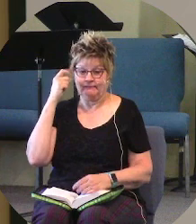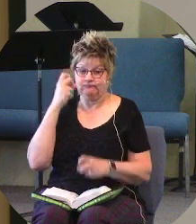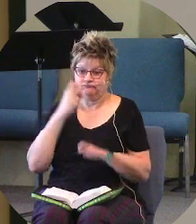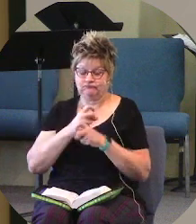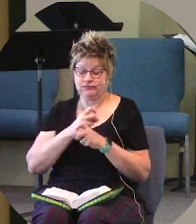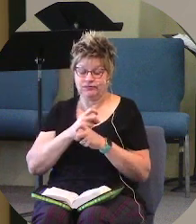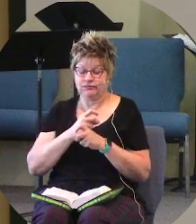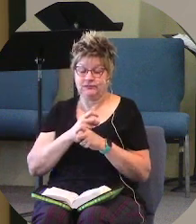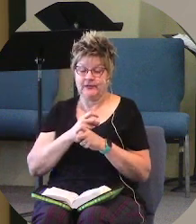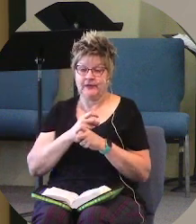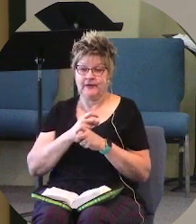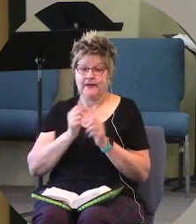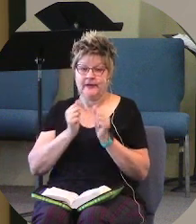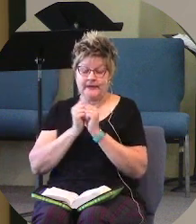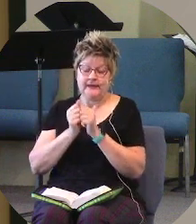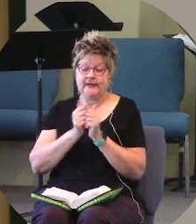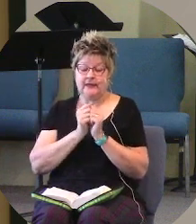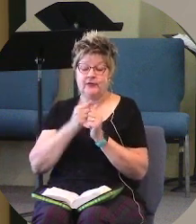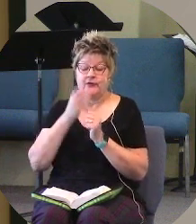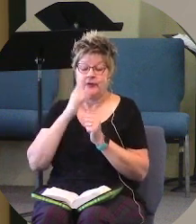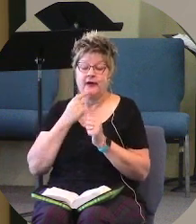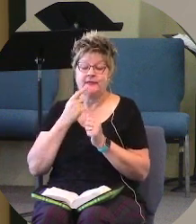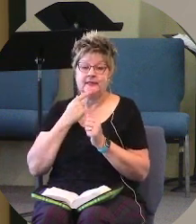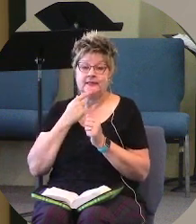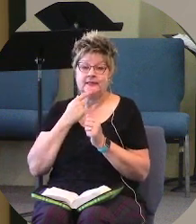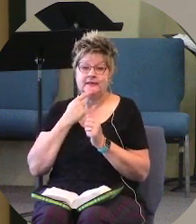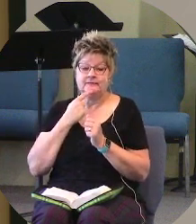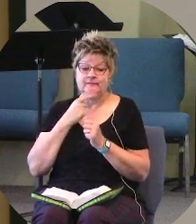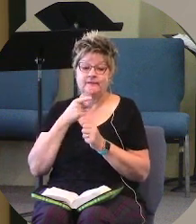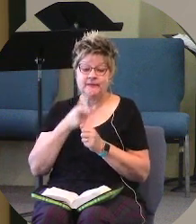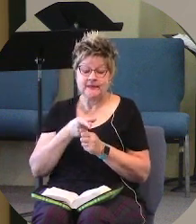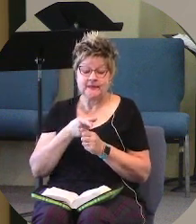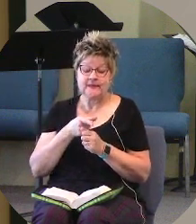And together, God said, guess what? This is going to be your life.